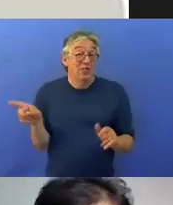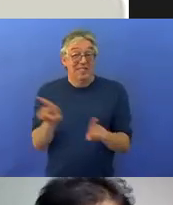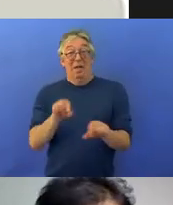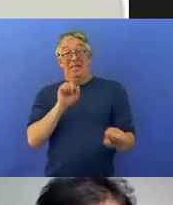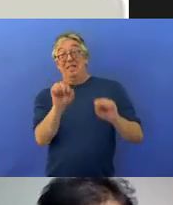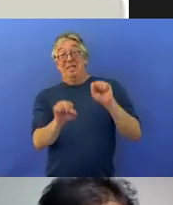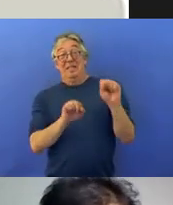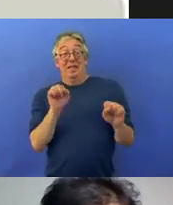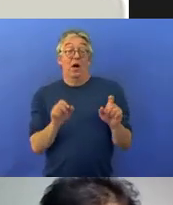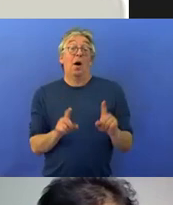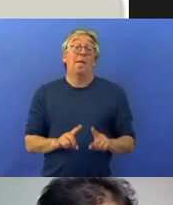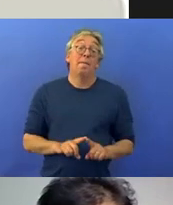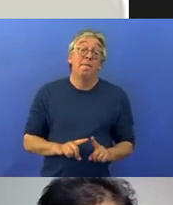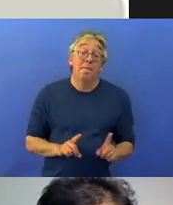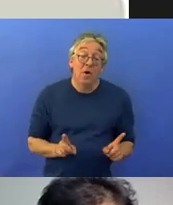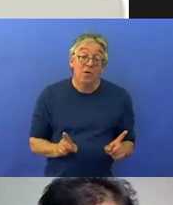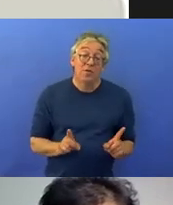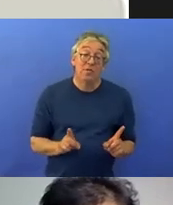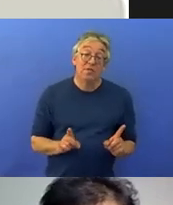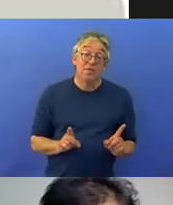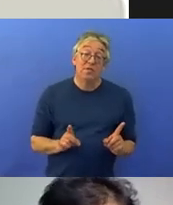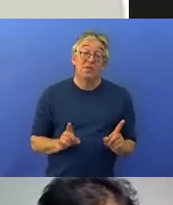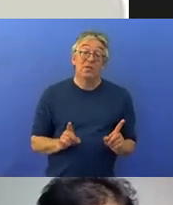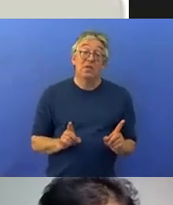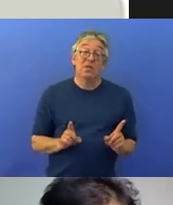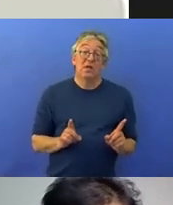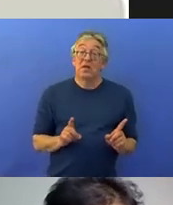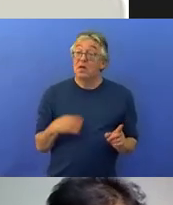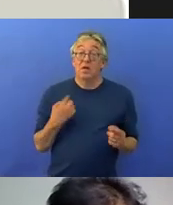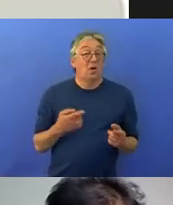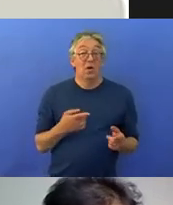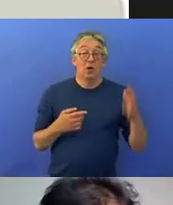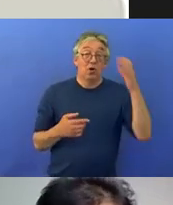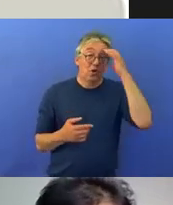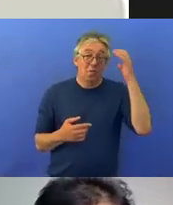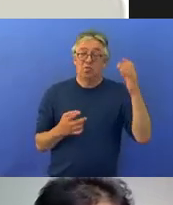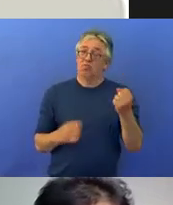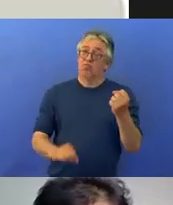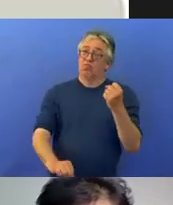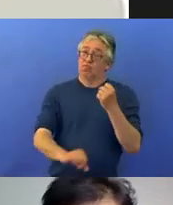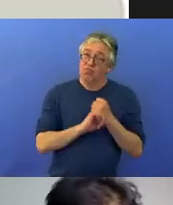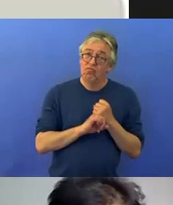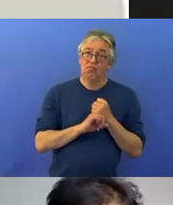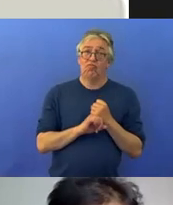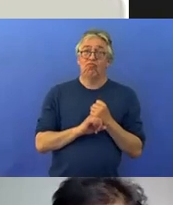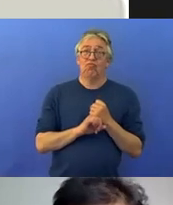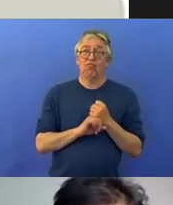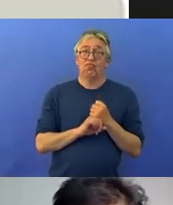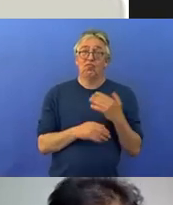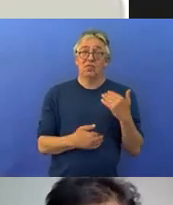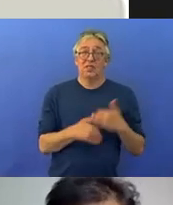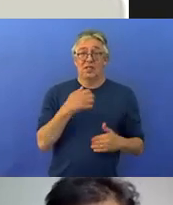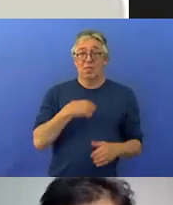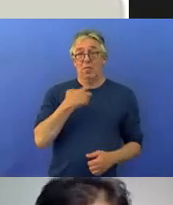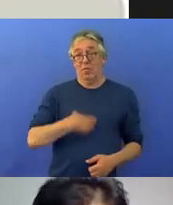CRPD and the strong need of disabled movement. Getting out of institution is